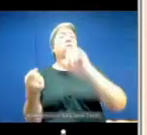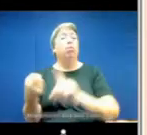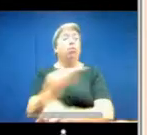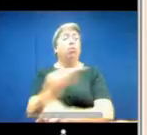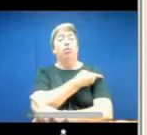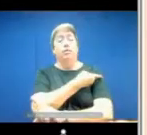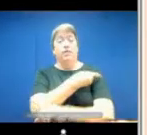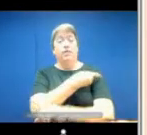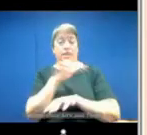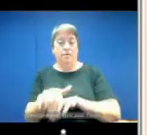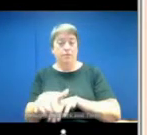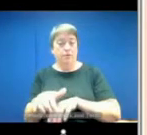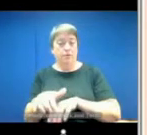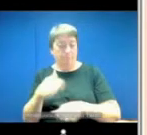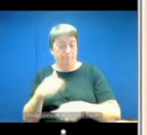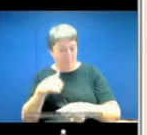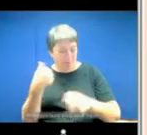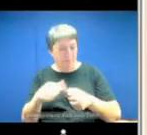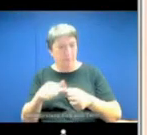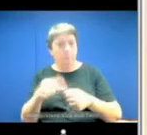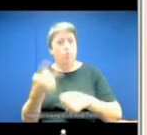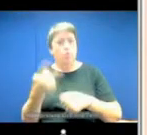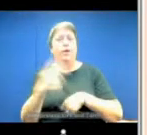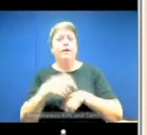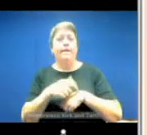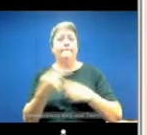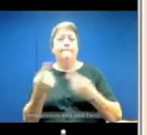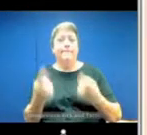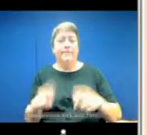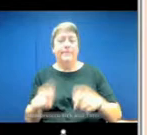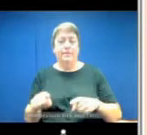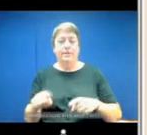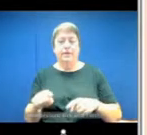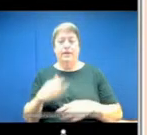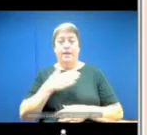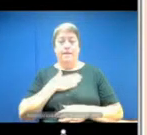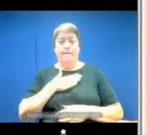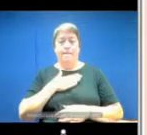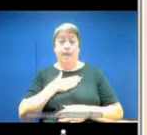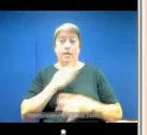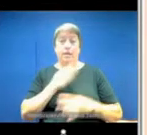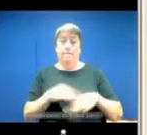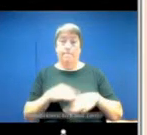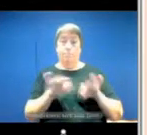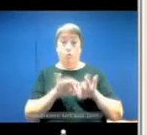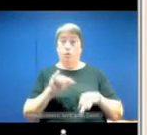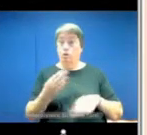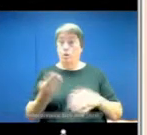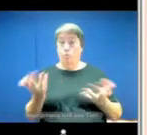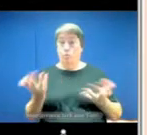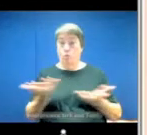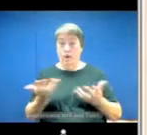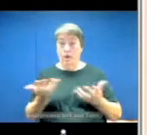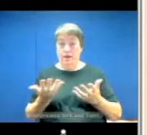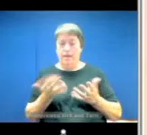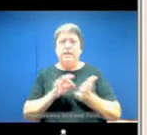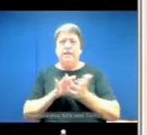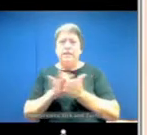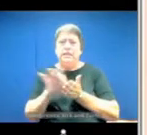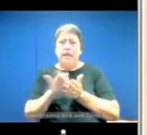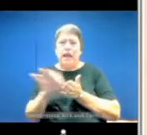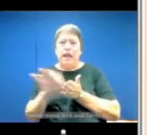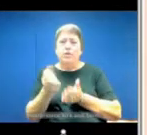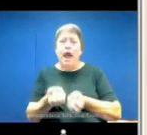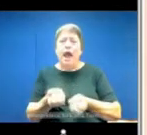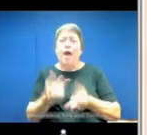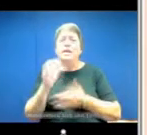I remember a deposition that my very important job was to count the number of seconds that the